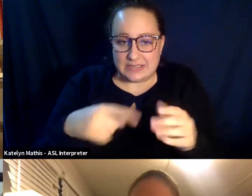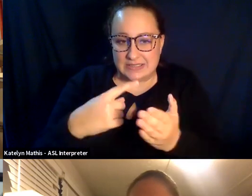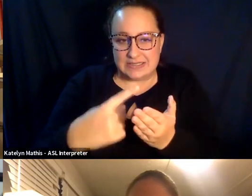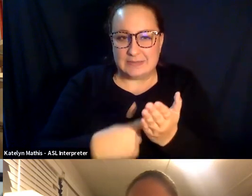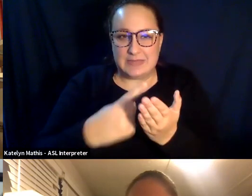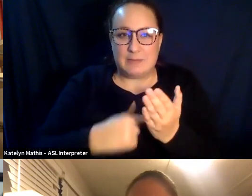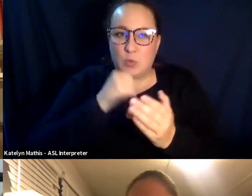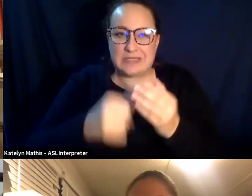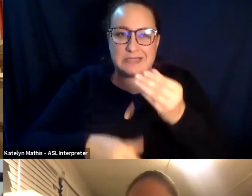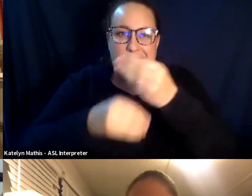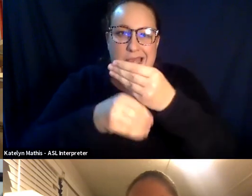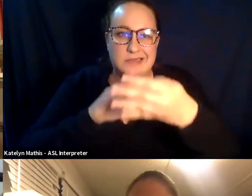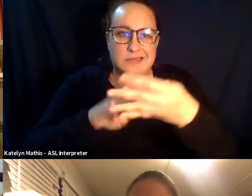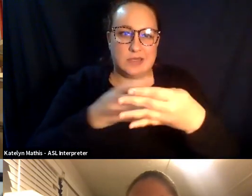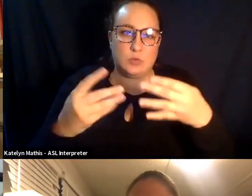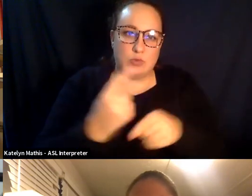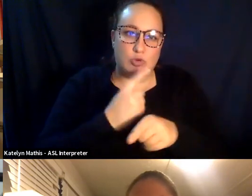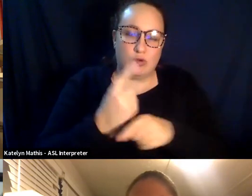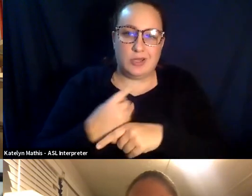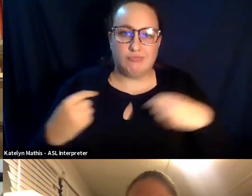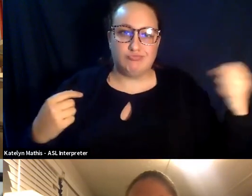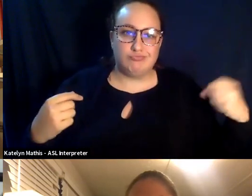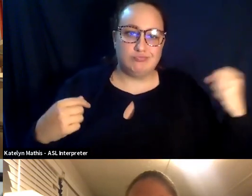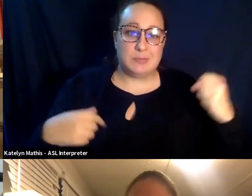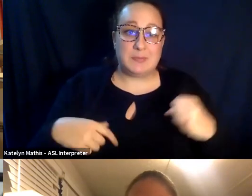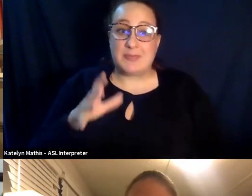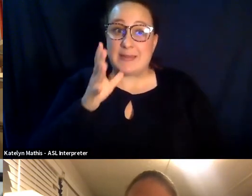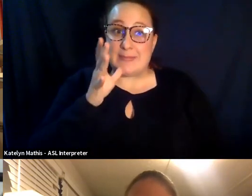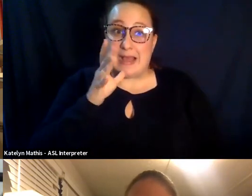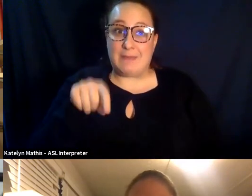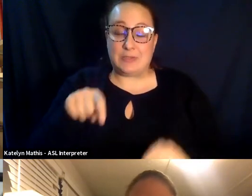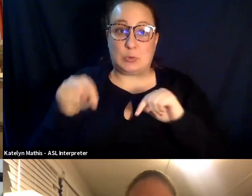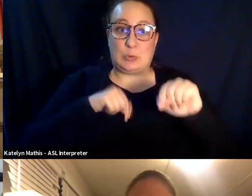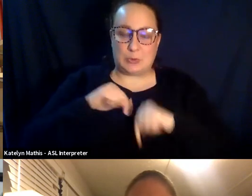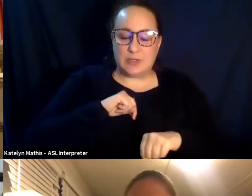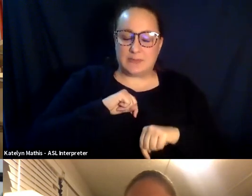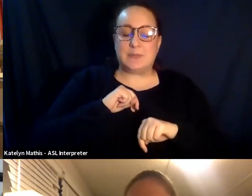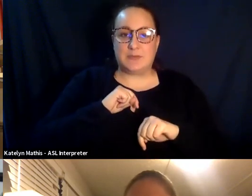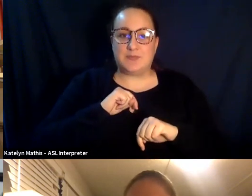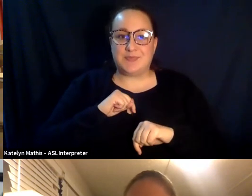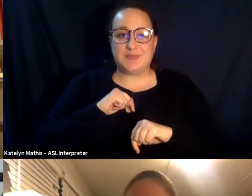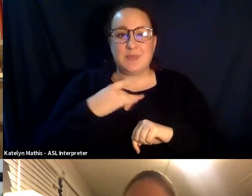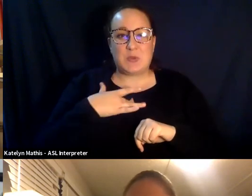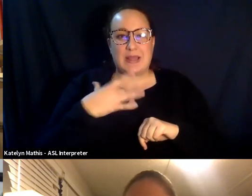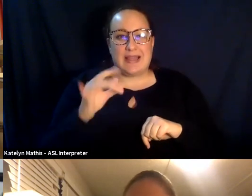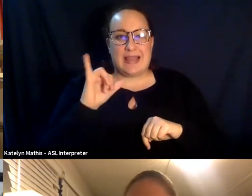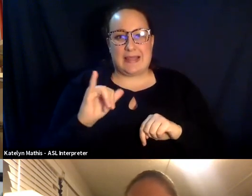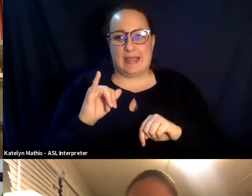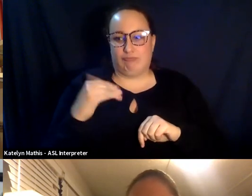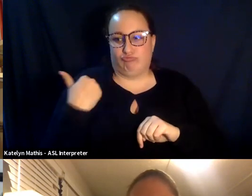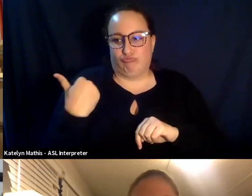into the schedule appropriately. Yeah. And mom's got to rewind. So yeah. I like that